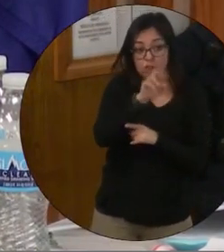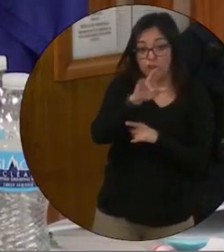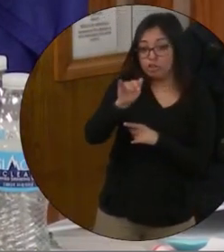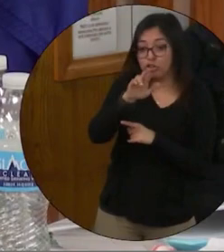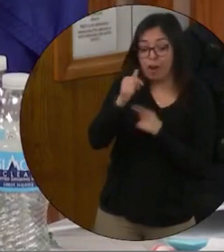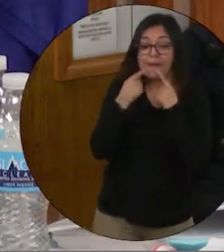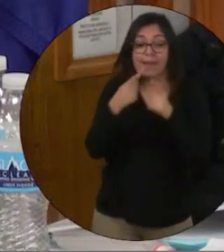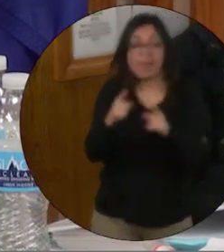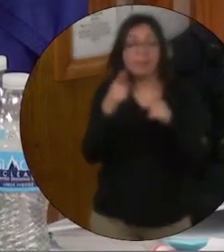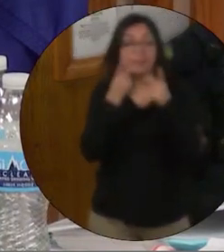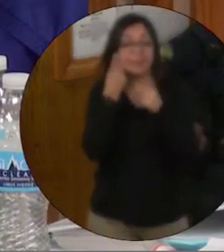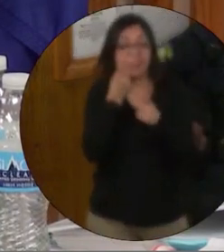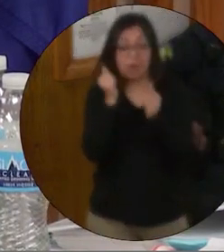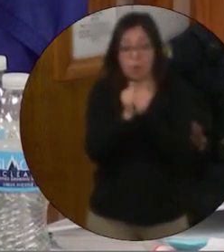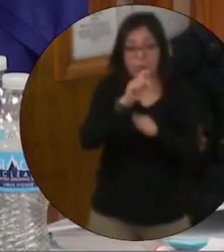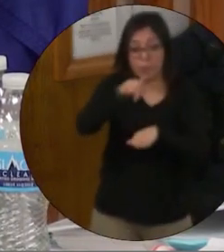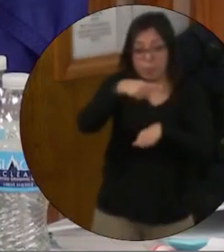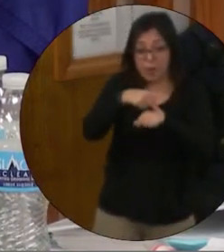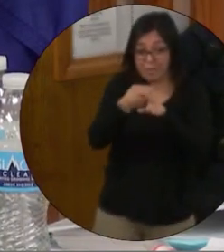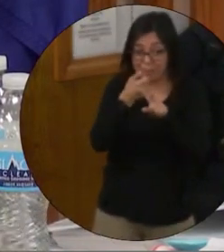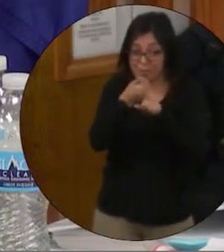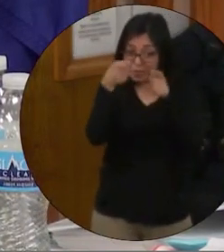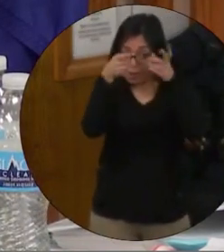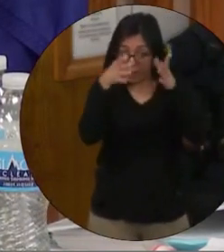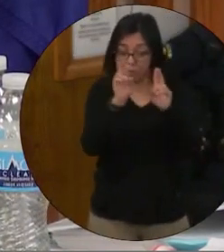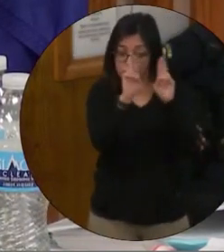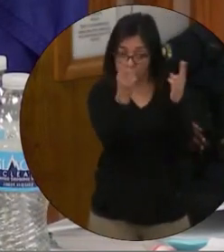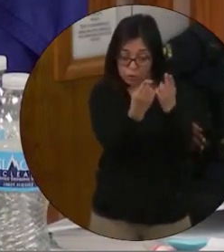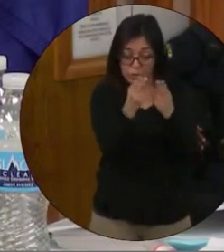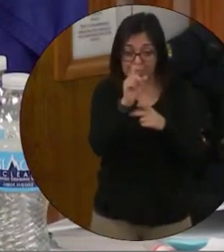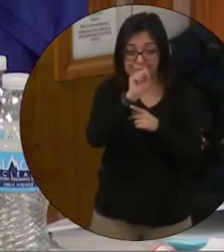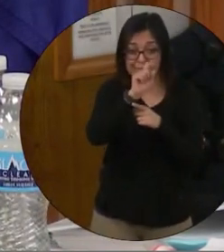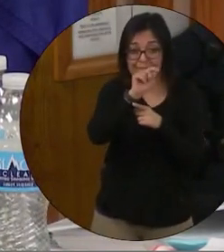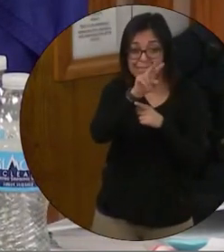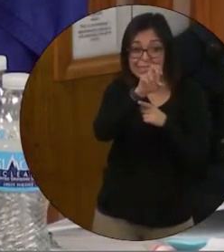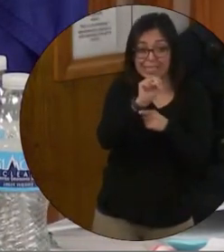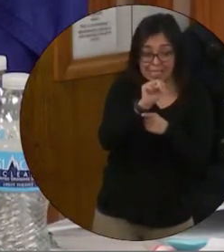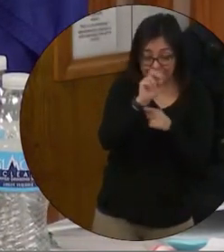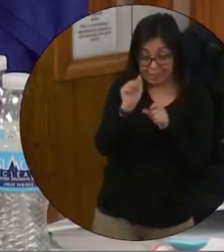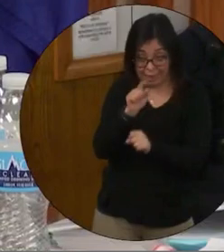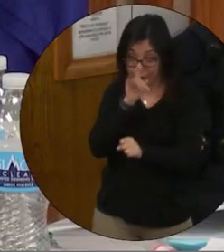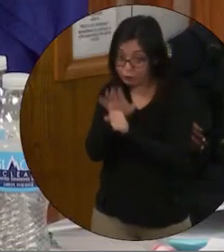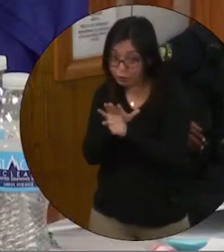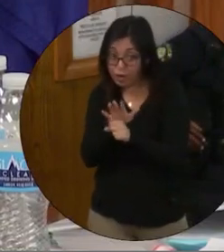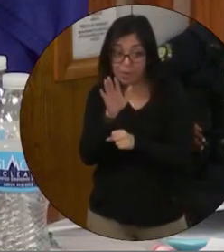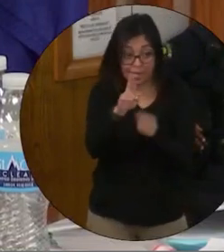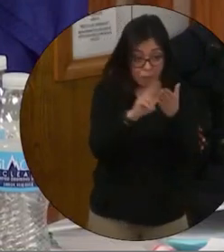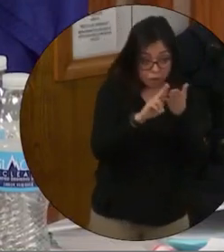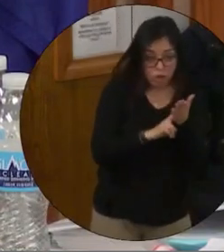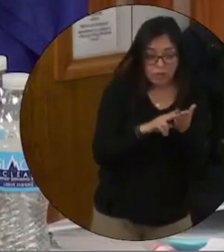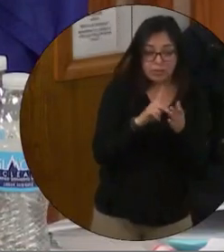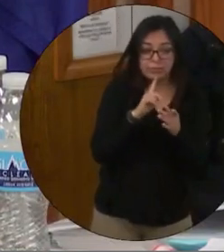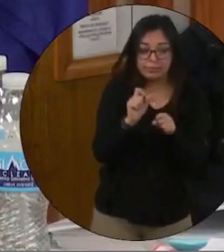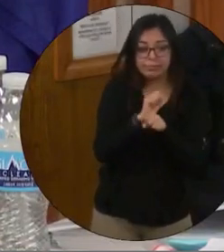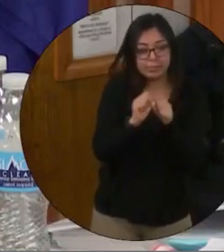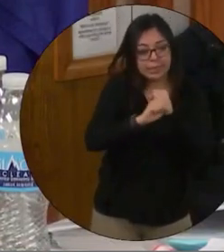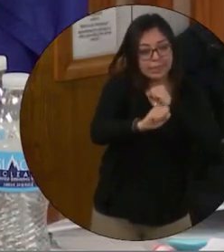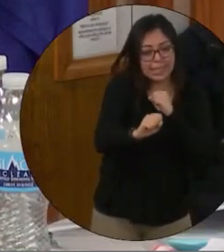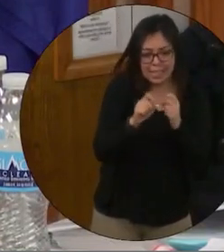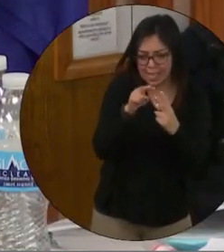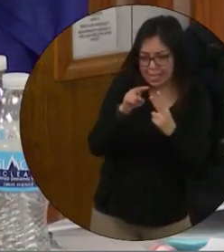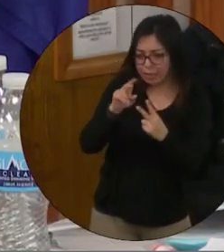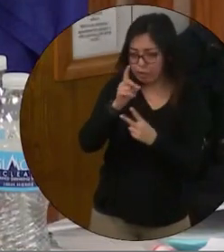announced at a dinner with principals from the Administrators Union, Stephen Augsburger can confirm, that his contract had been extended. Neither